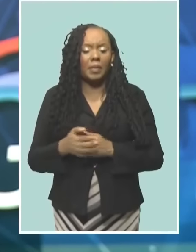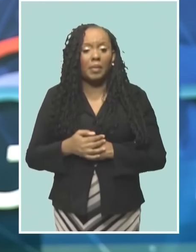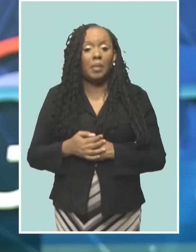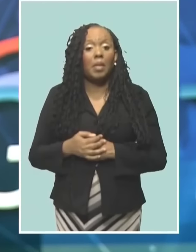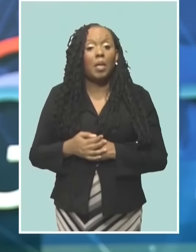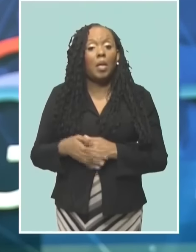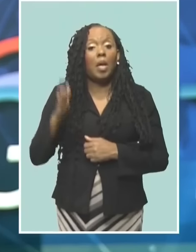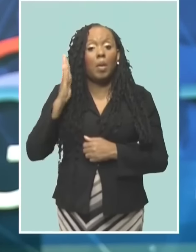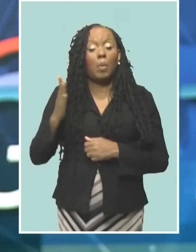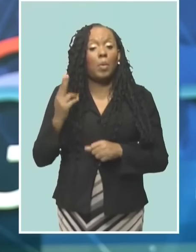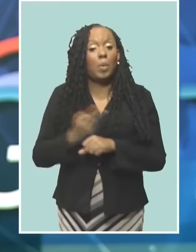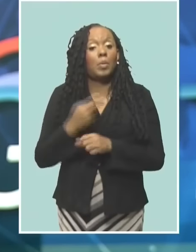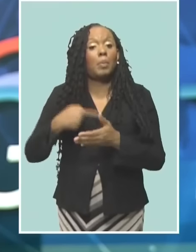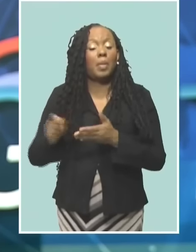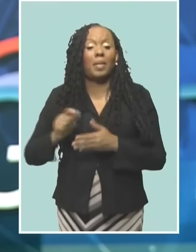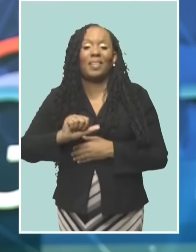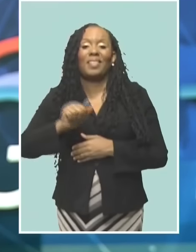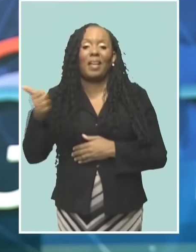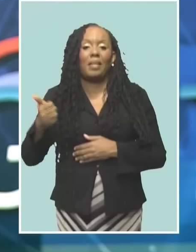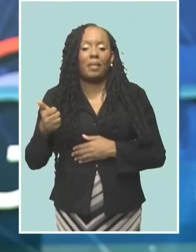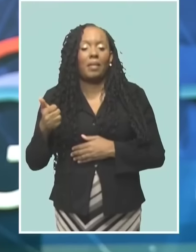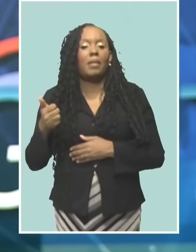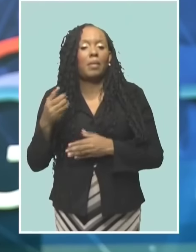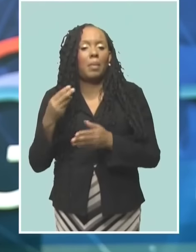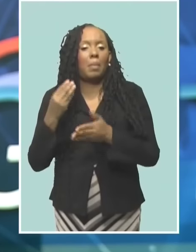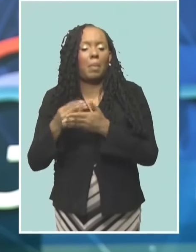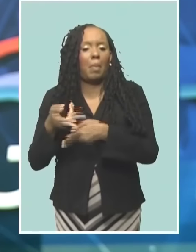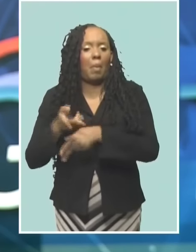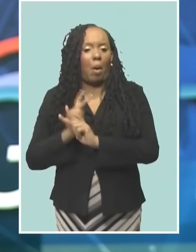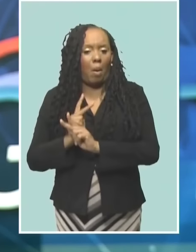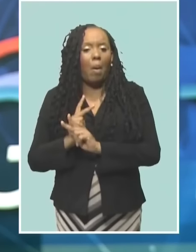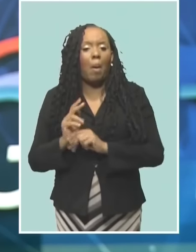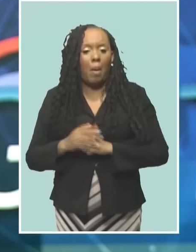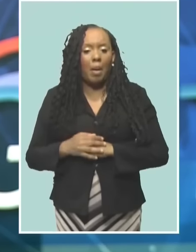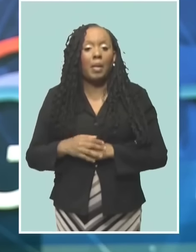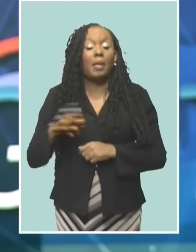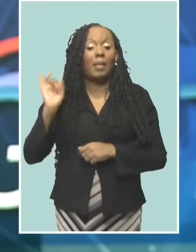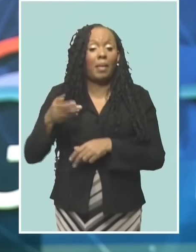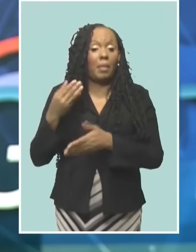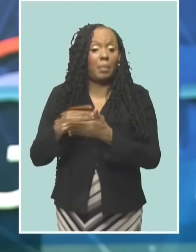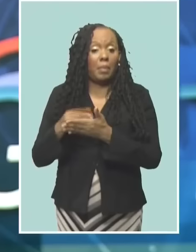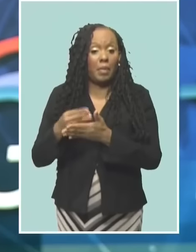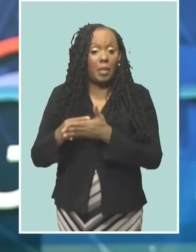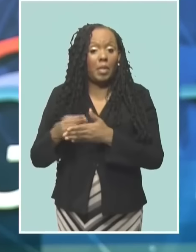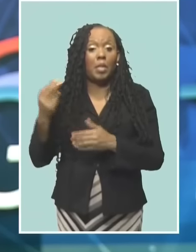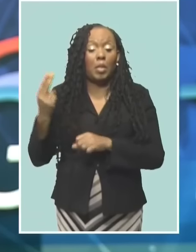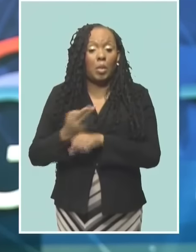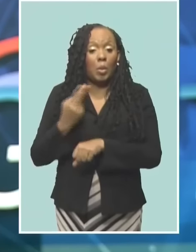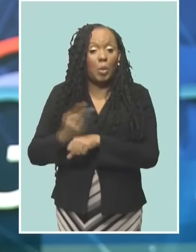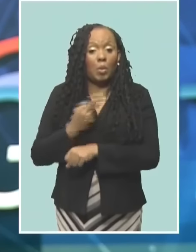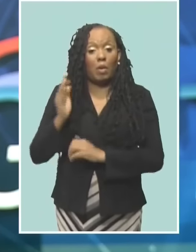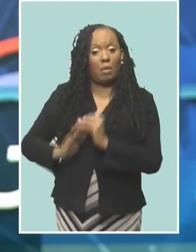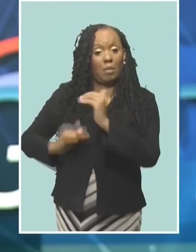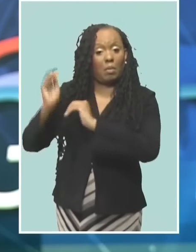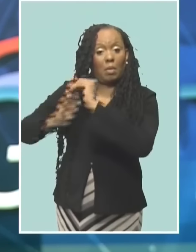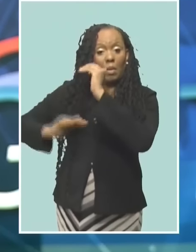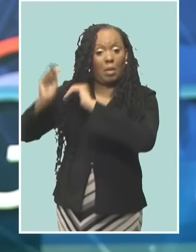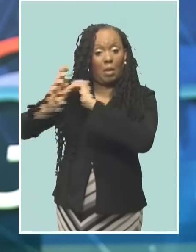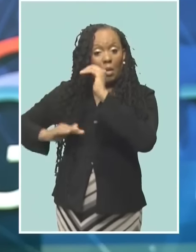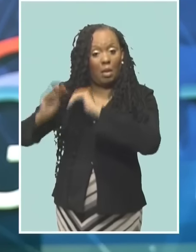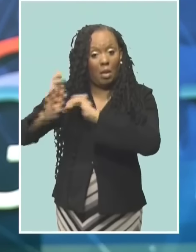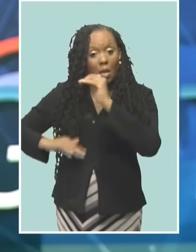will be used to pay back another loan, which will be borrowed from the Green Climate Fund and the Inter-American Development Bank. That loan